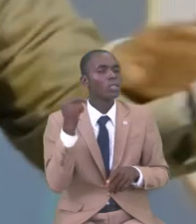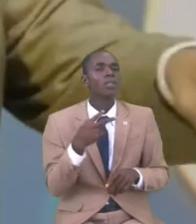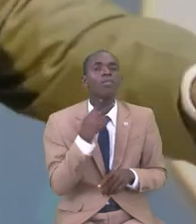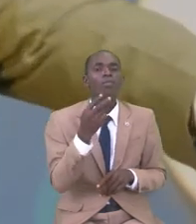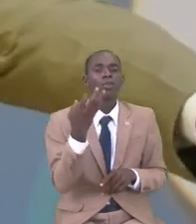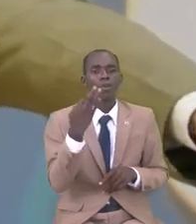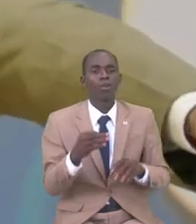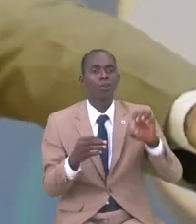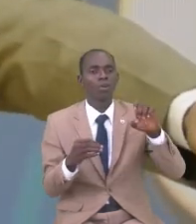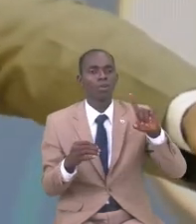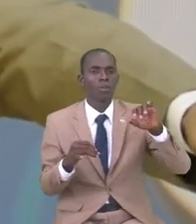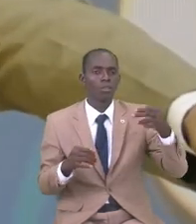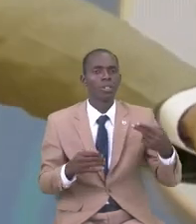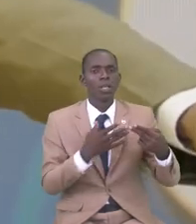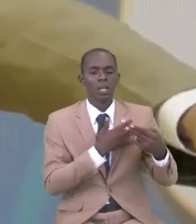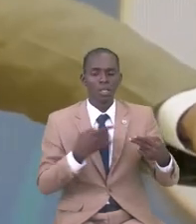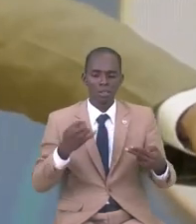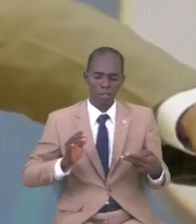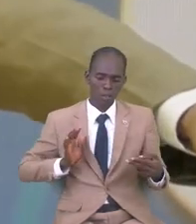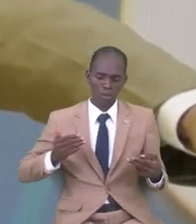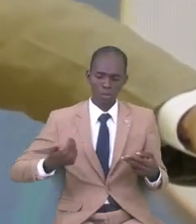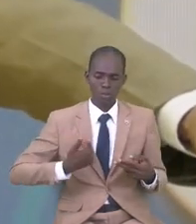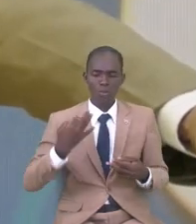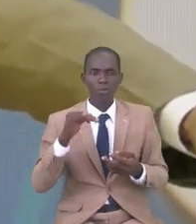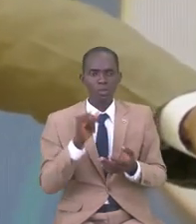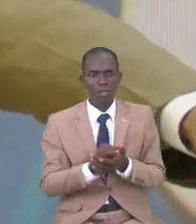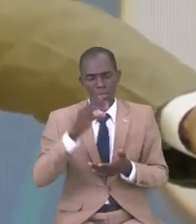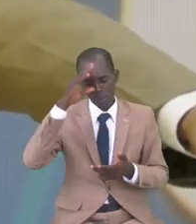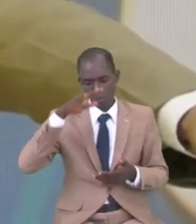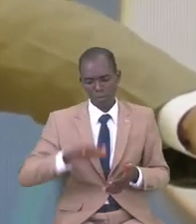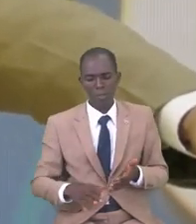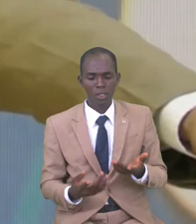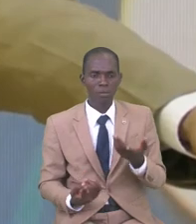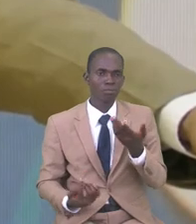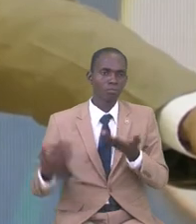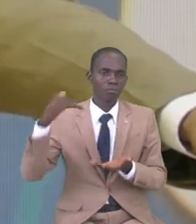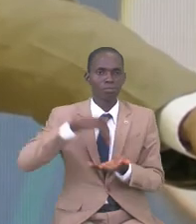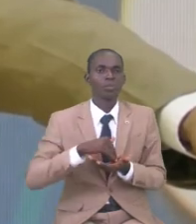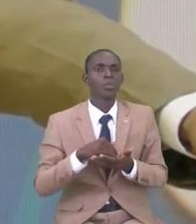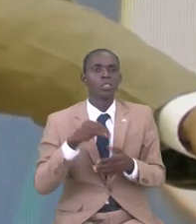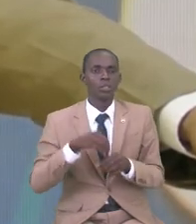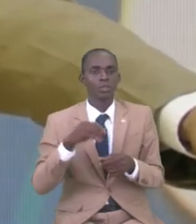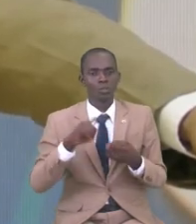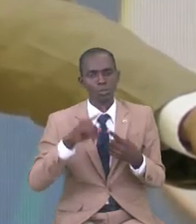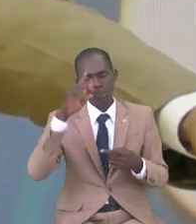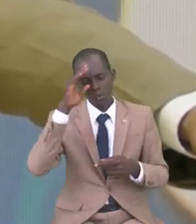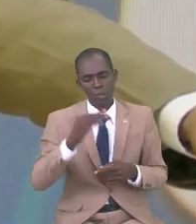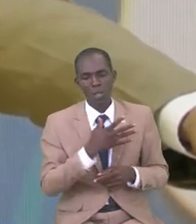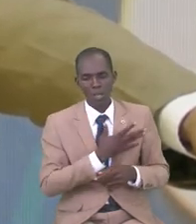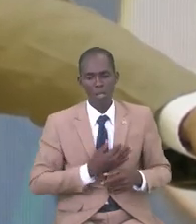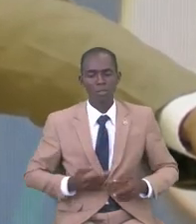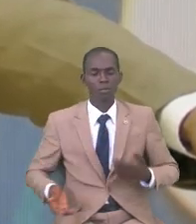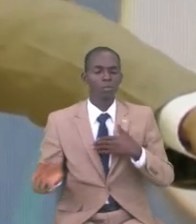Elijah, and the soul of the child came into him again, and he